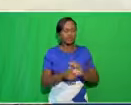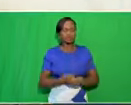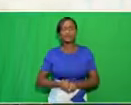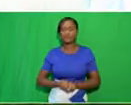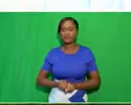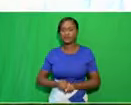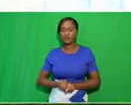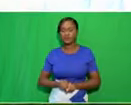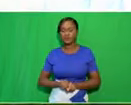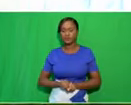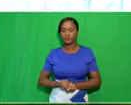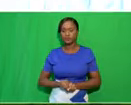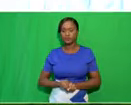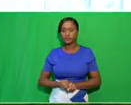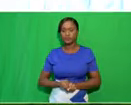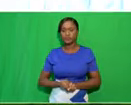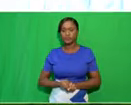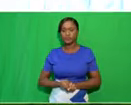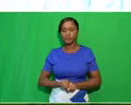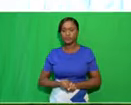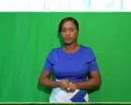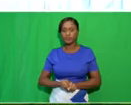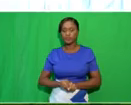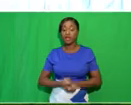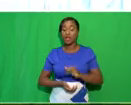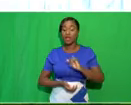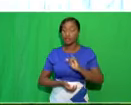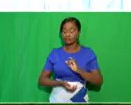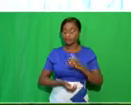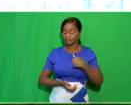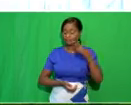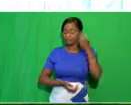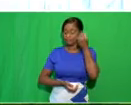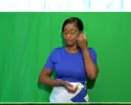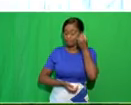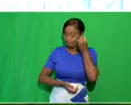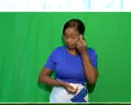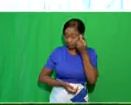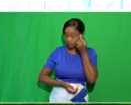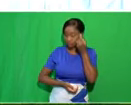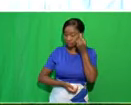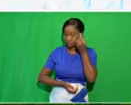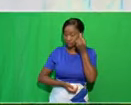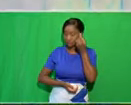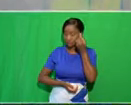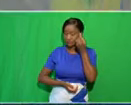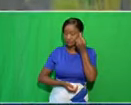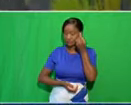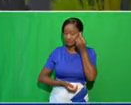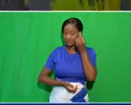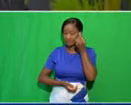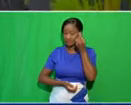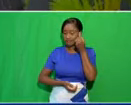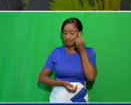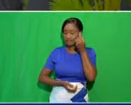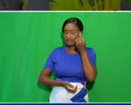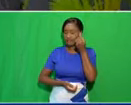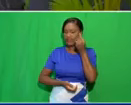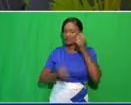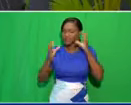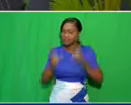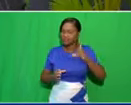I understand. And of course, I think citizens